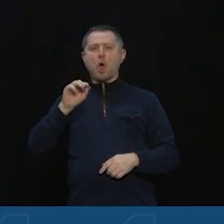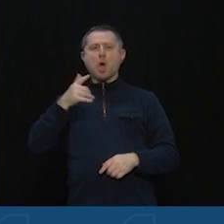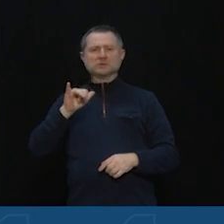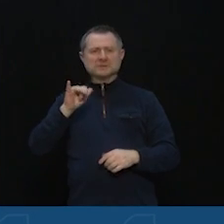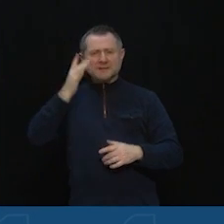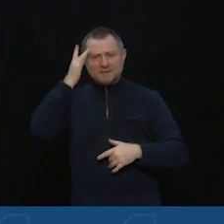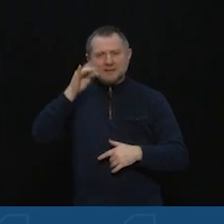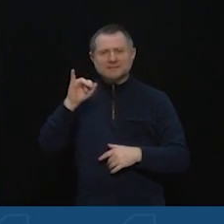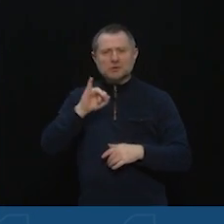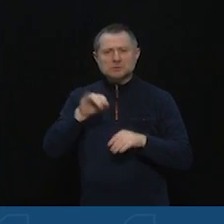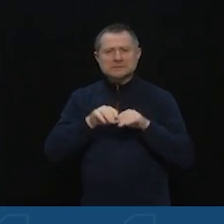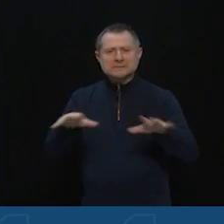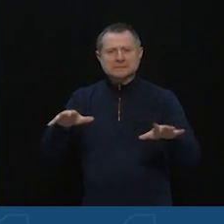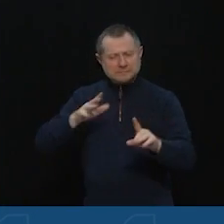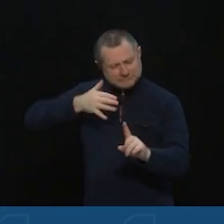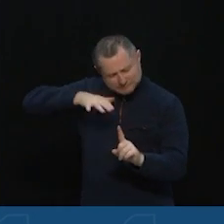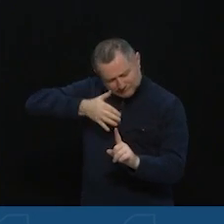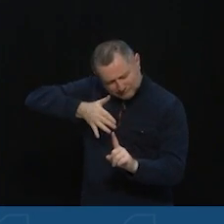over to you.